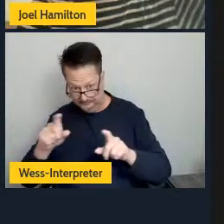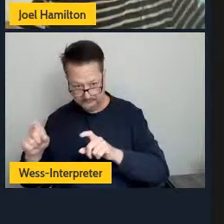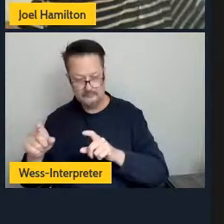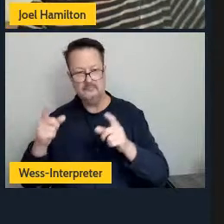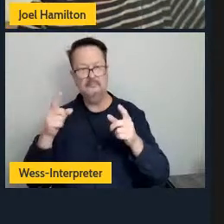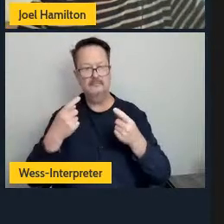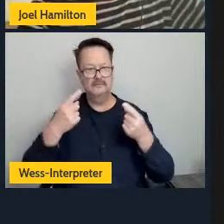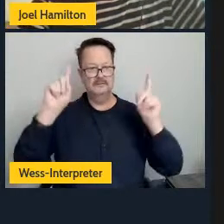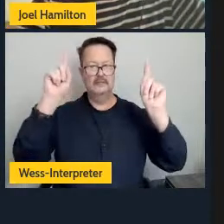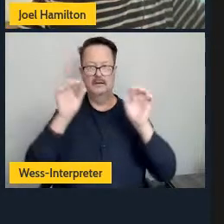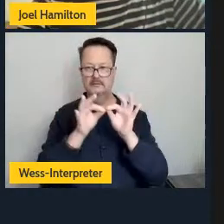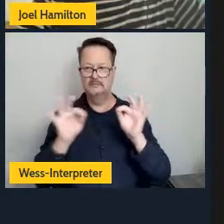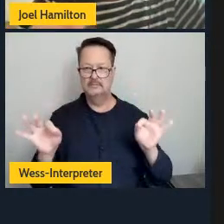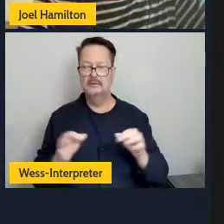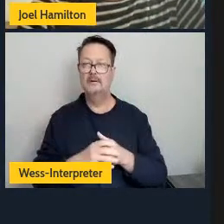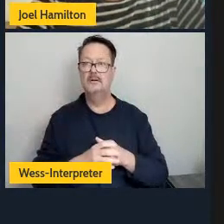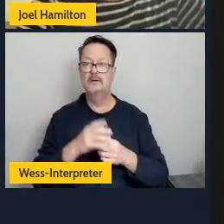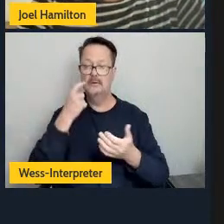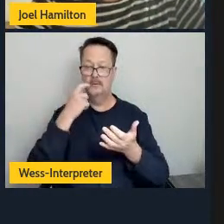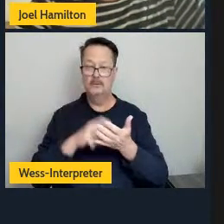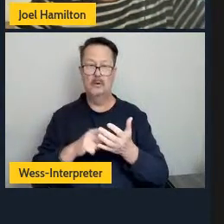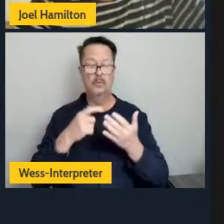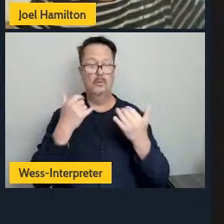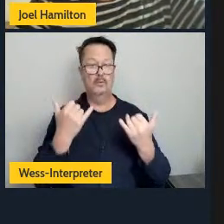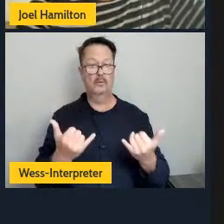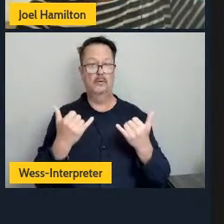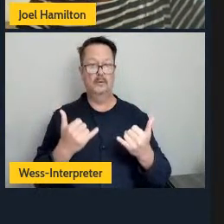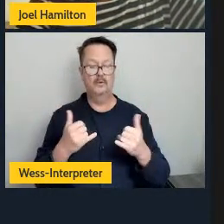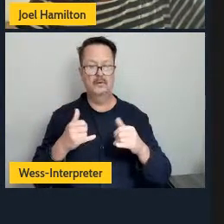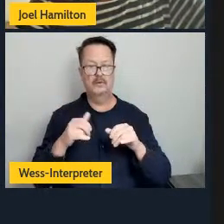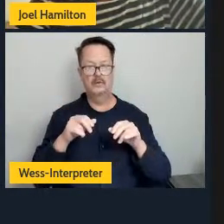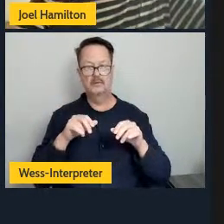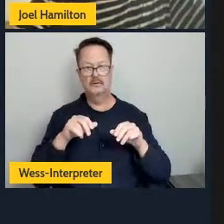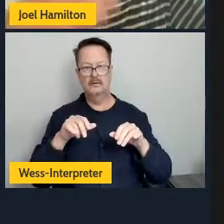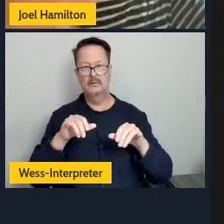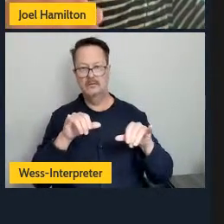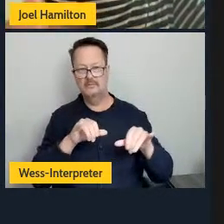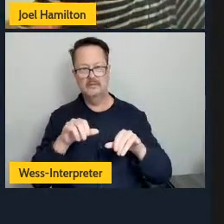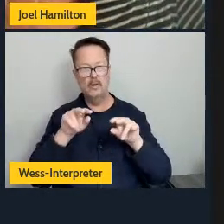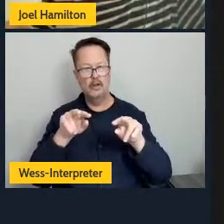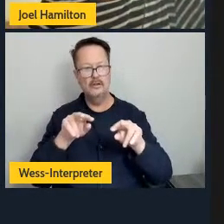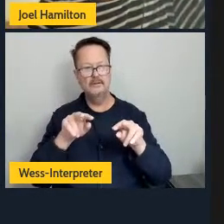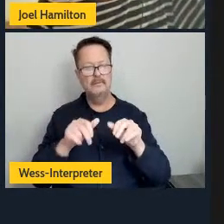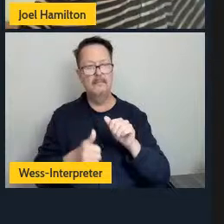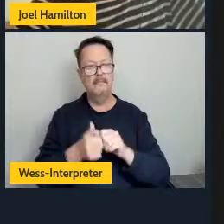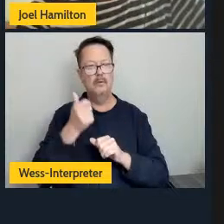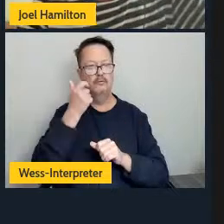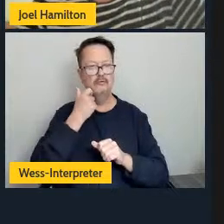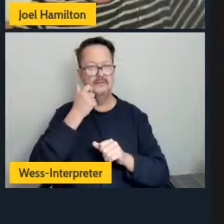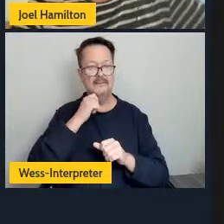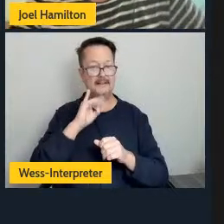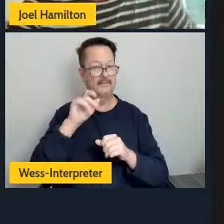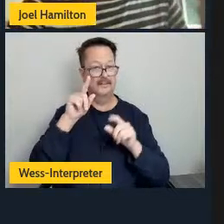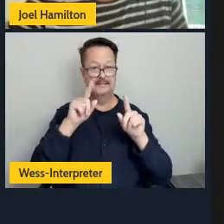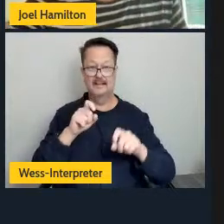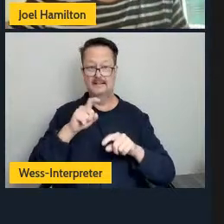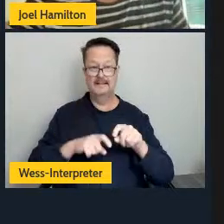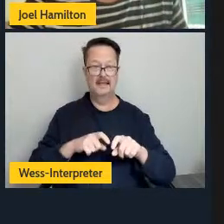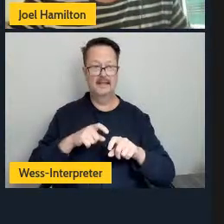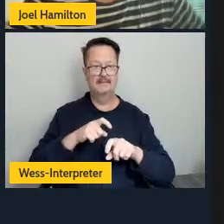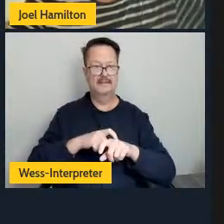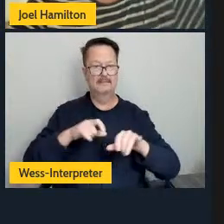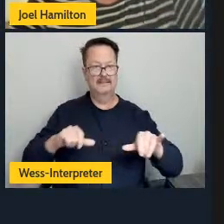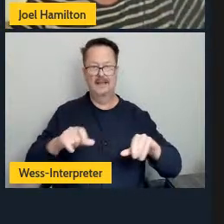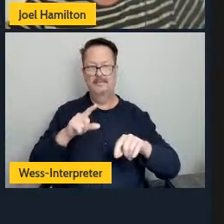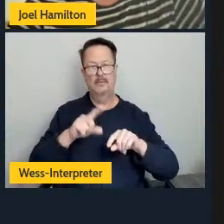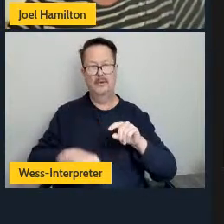succeeded. Note, because it currently looks at the most recent execution, these tests can't be run in parallel, but we're currently